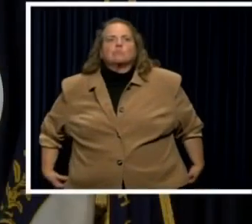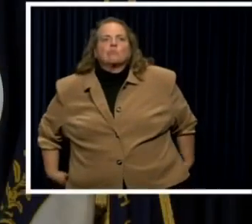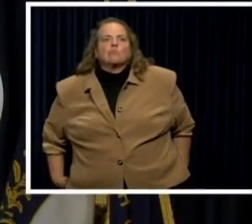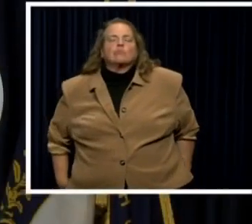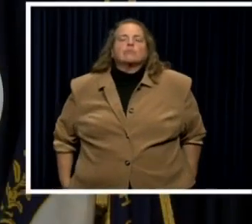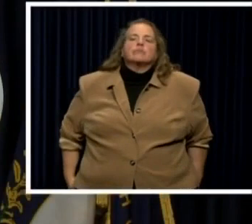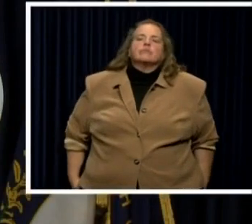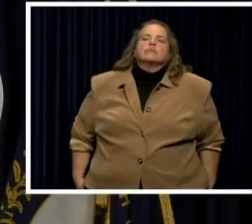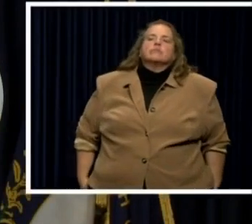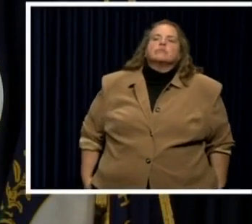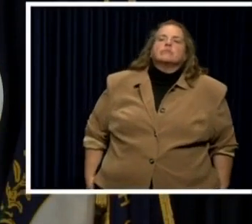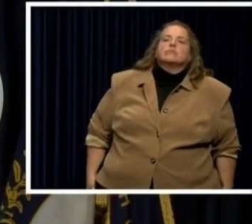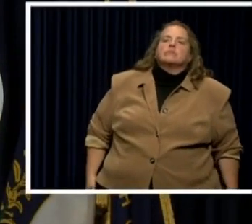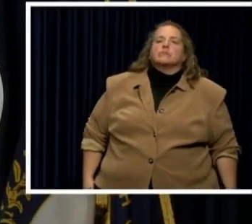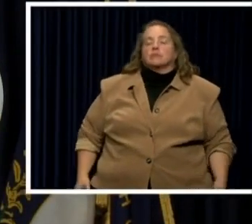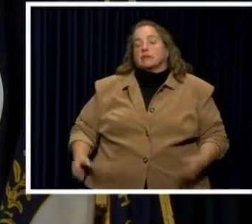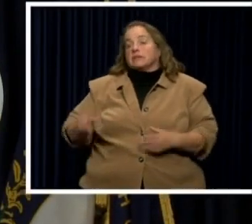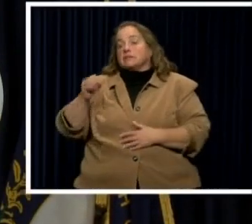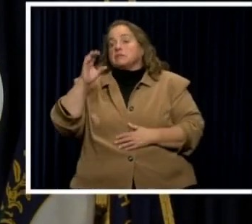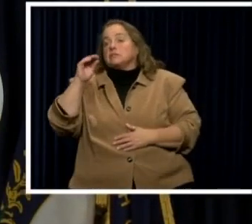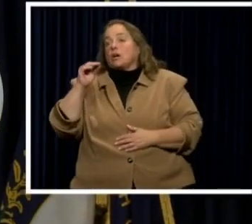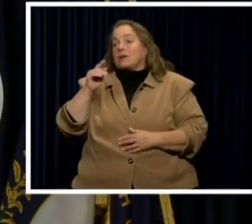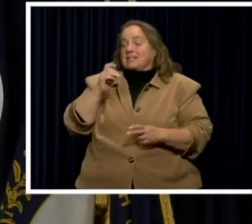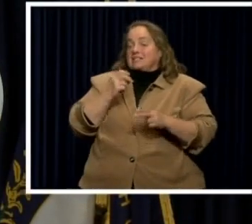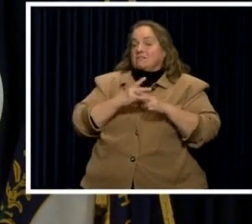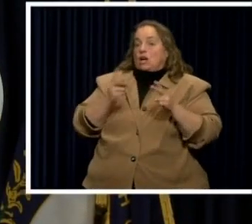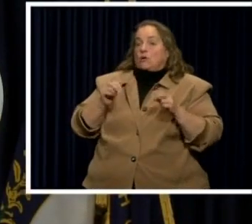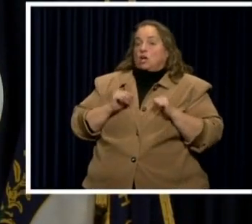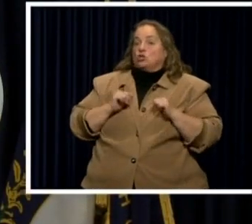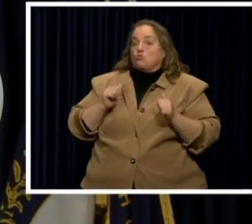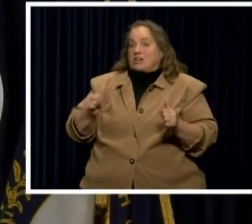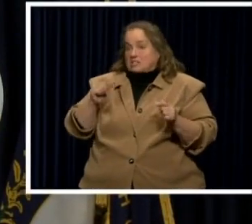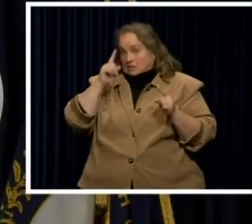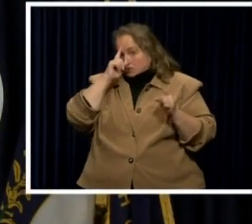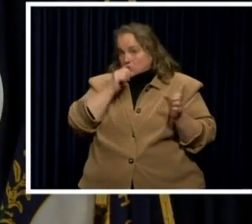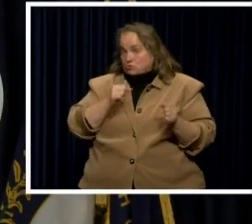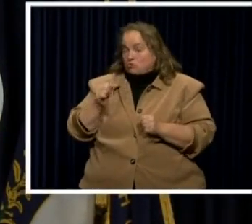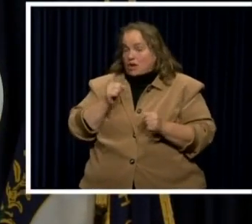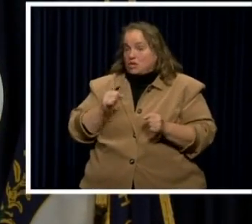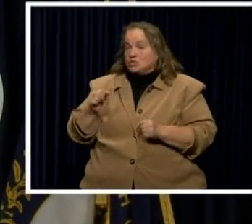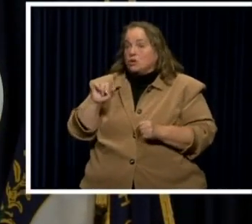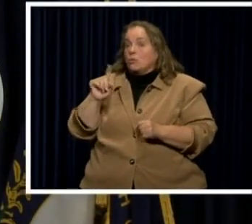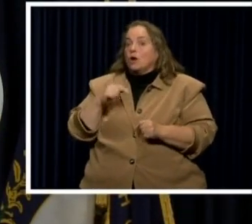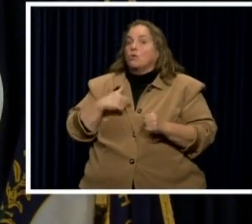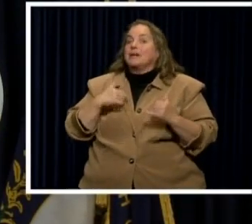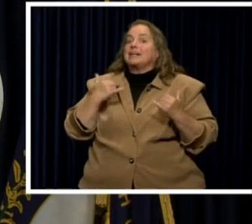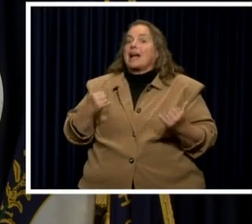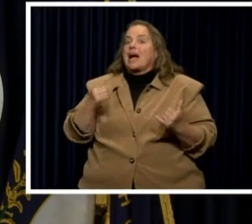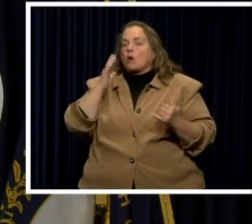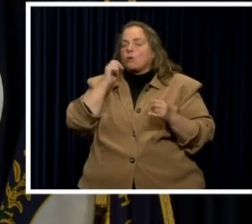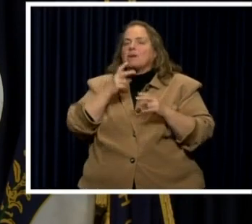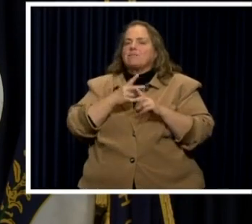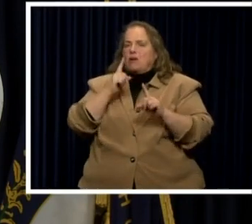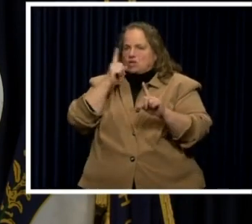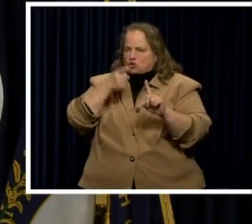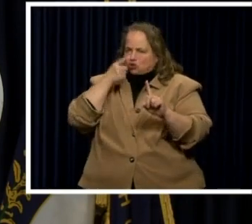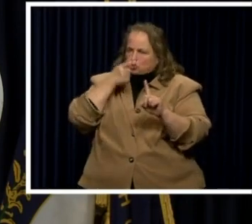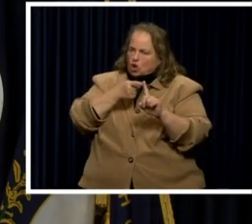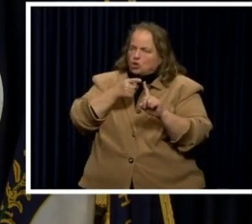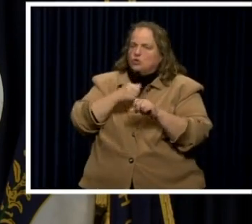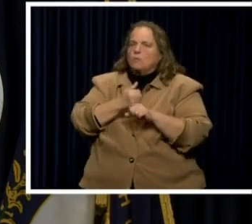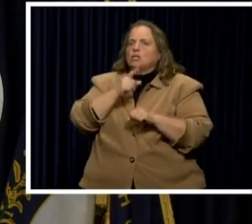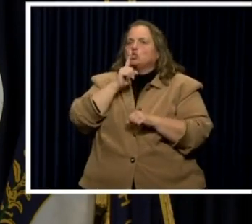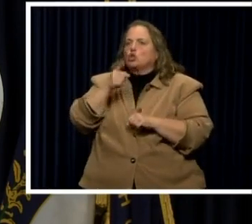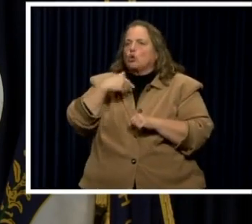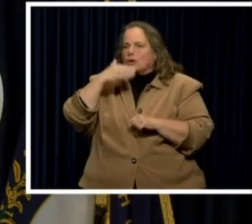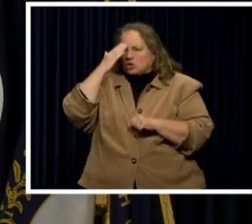So it is a very aggressive strategy where we are now going to be very targeted in making sure that we know